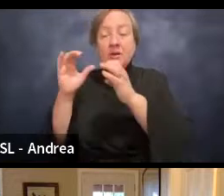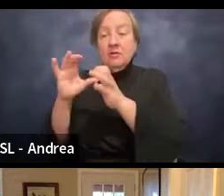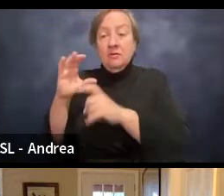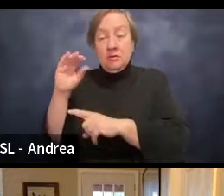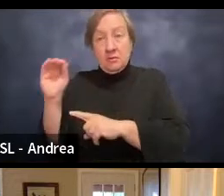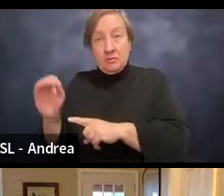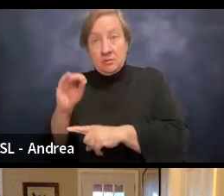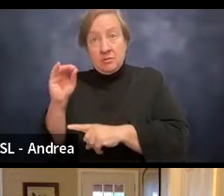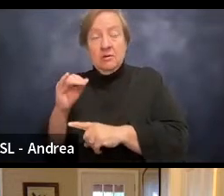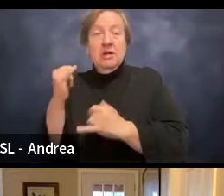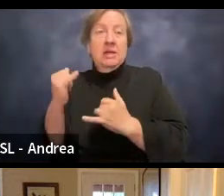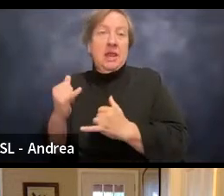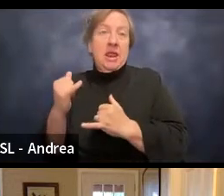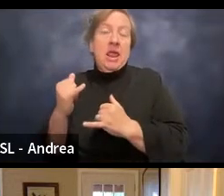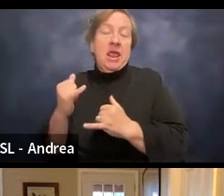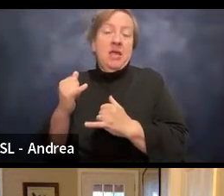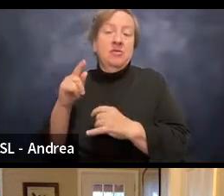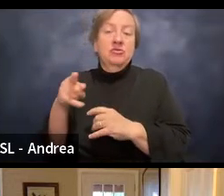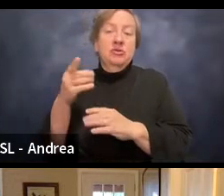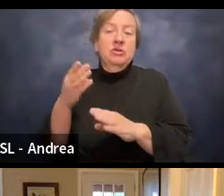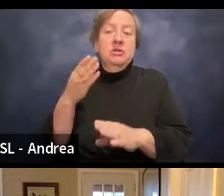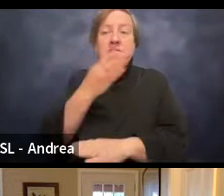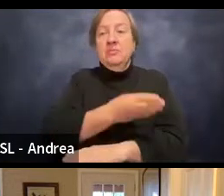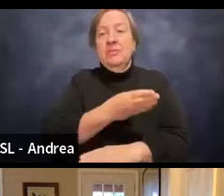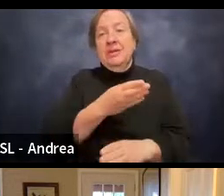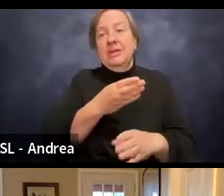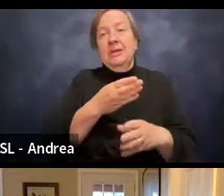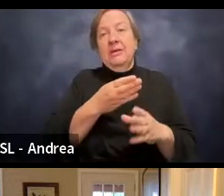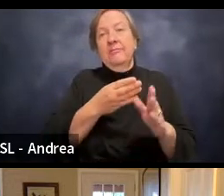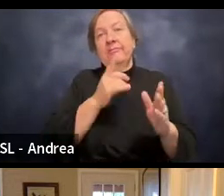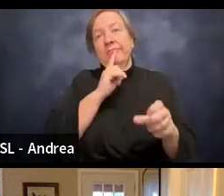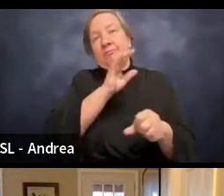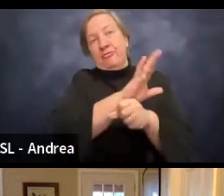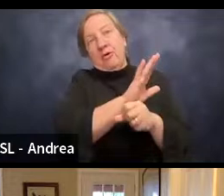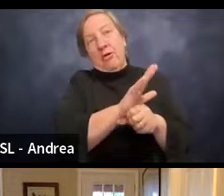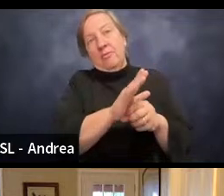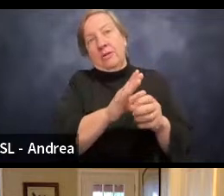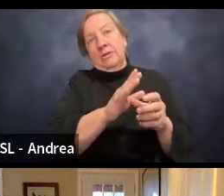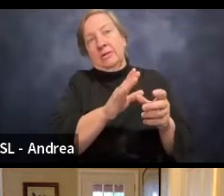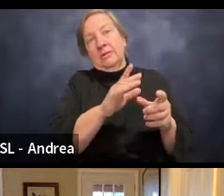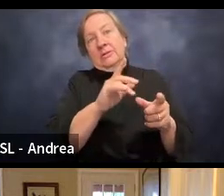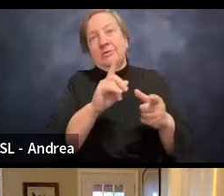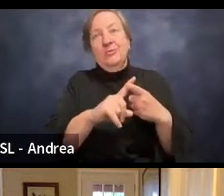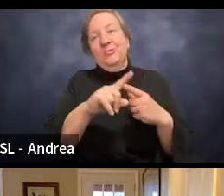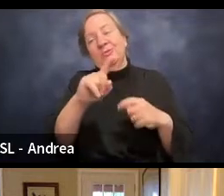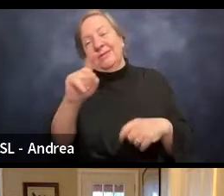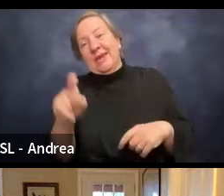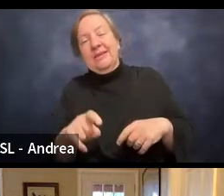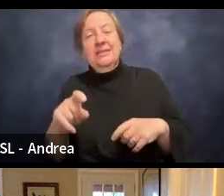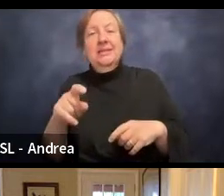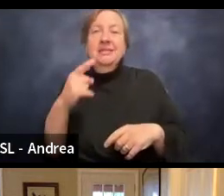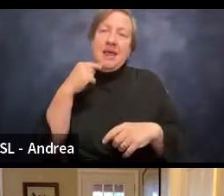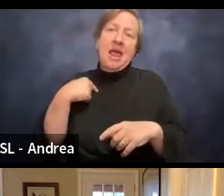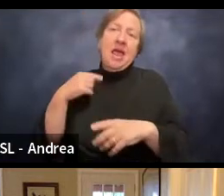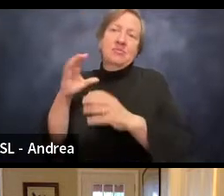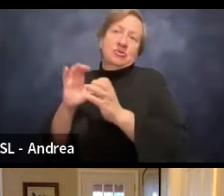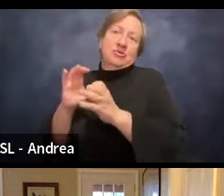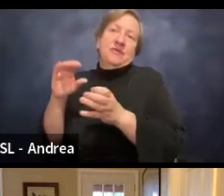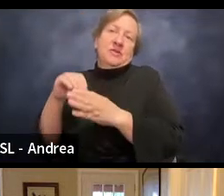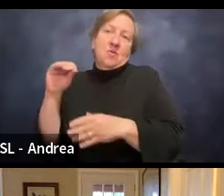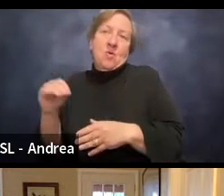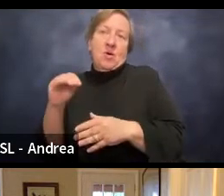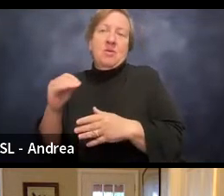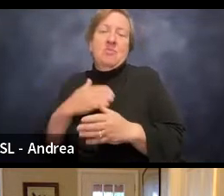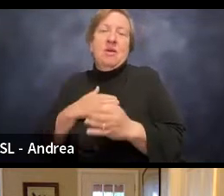Oregon, you now just essentially have to submit kind of an affidavit to, like, let's say Texas, say I'm certified in Oregon, here's